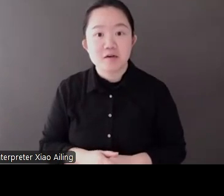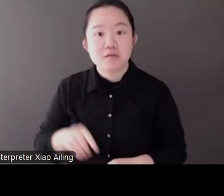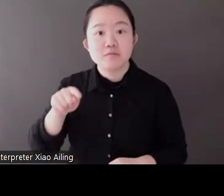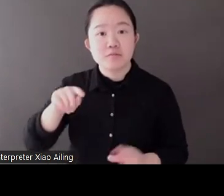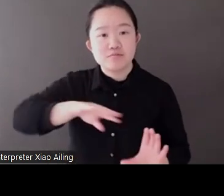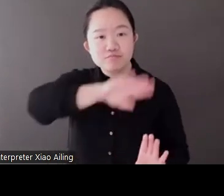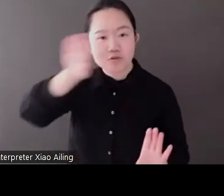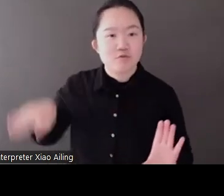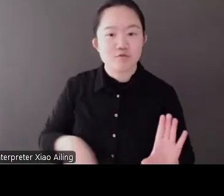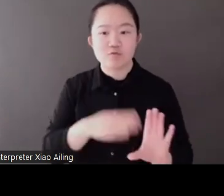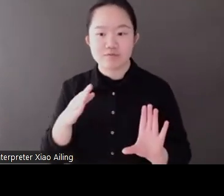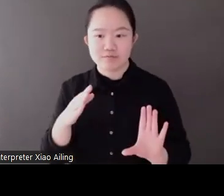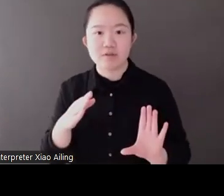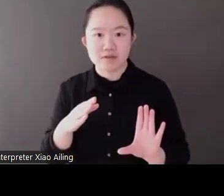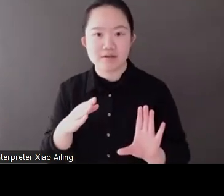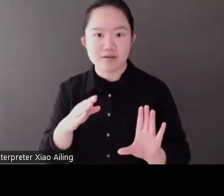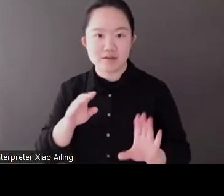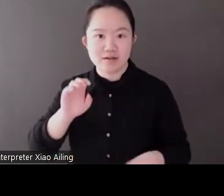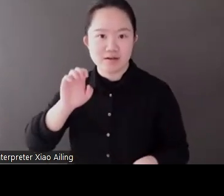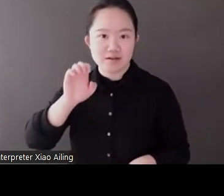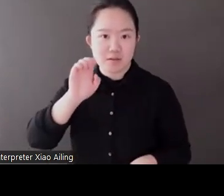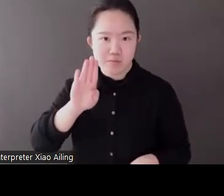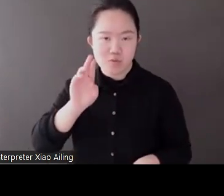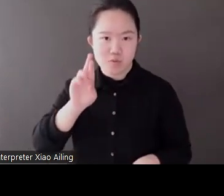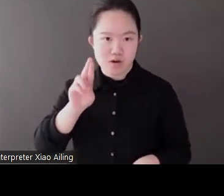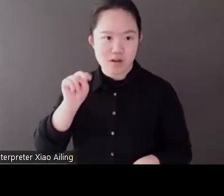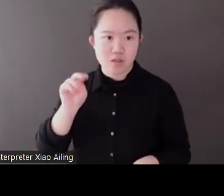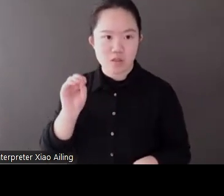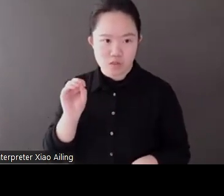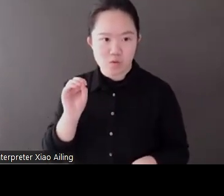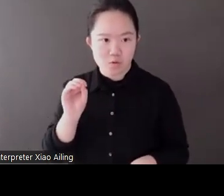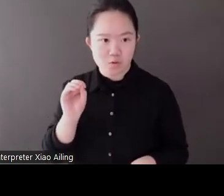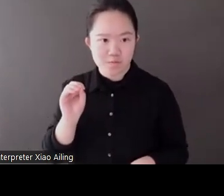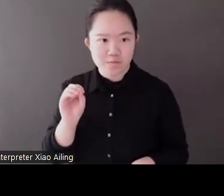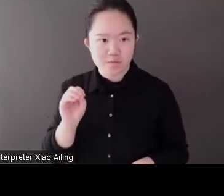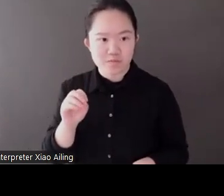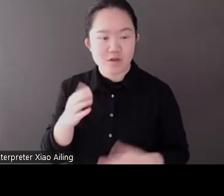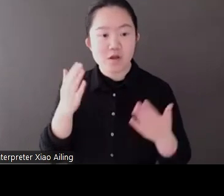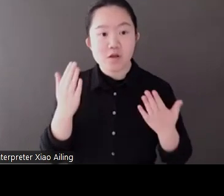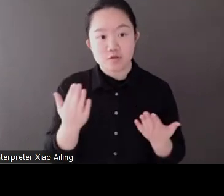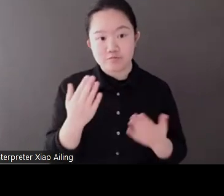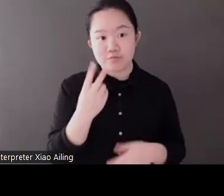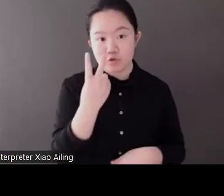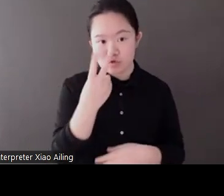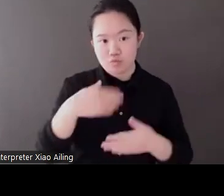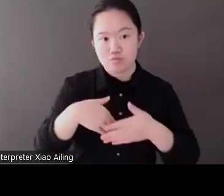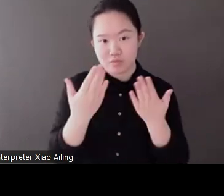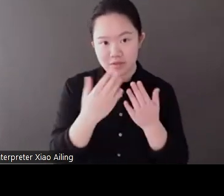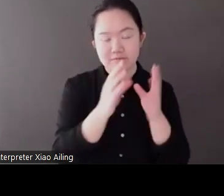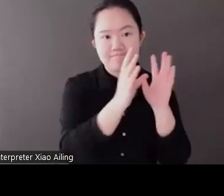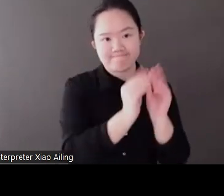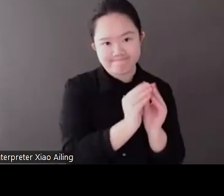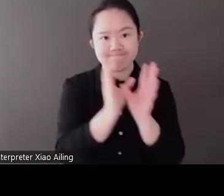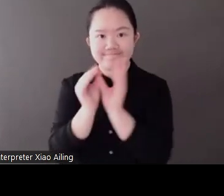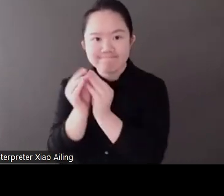different places, and now we go to the Czech Republic, so that's exciting. And then the second day, there is a full day external event, just like this